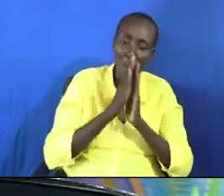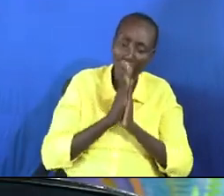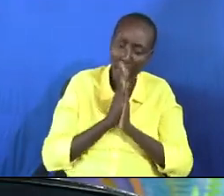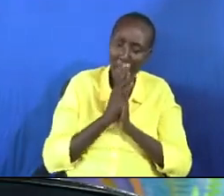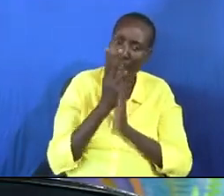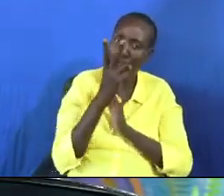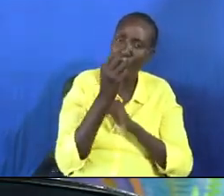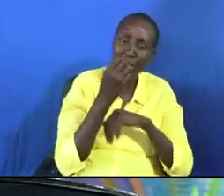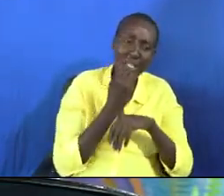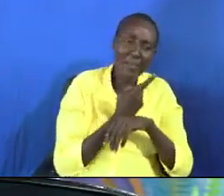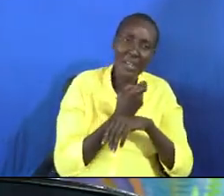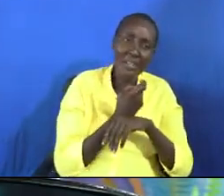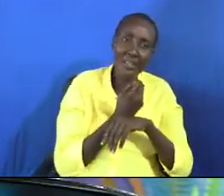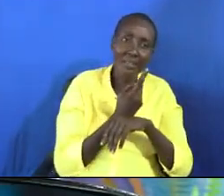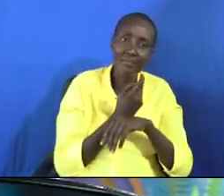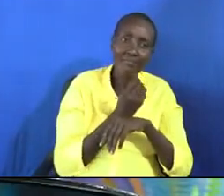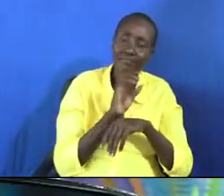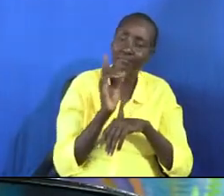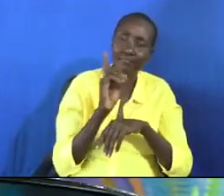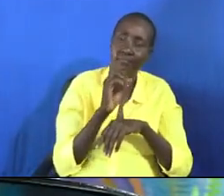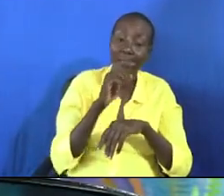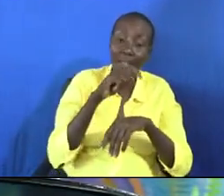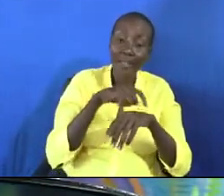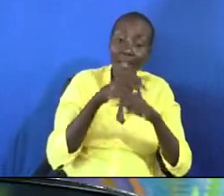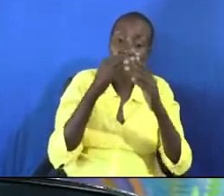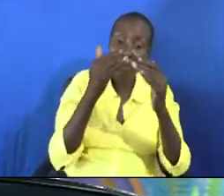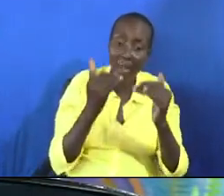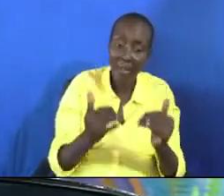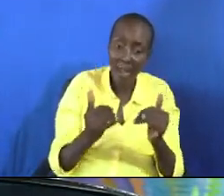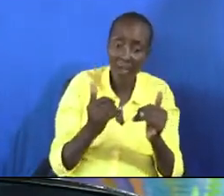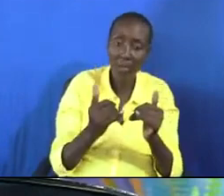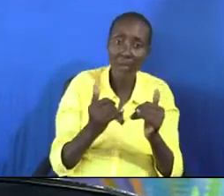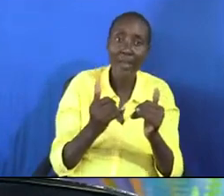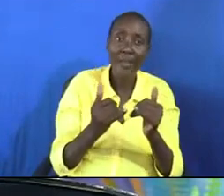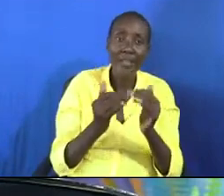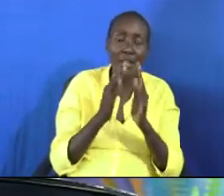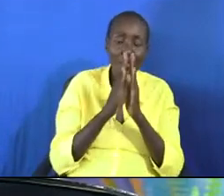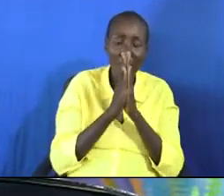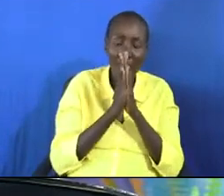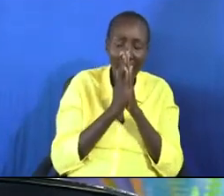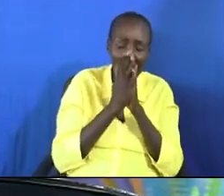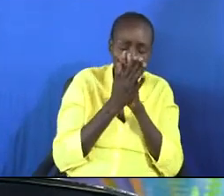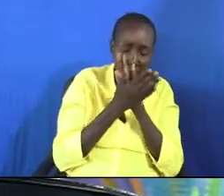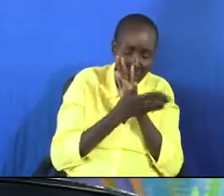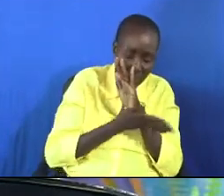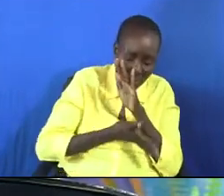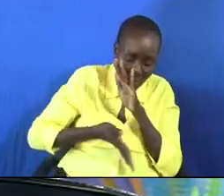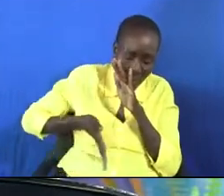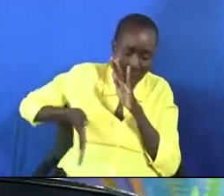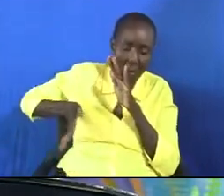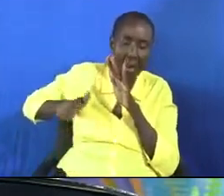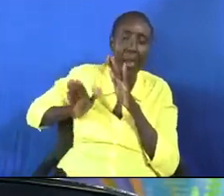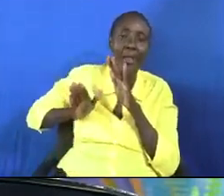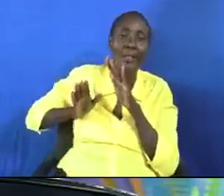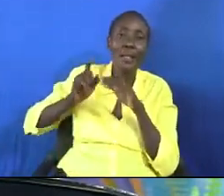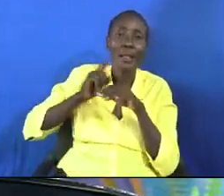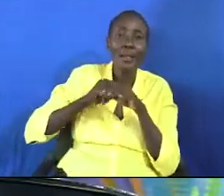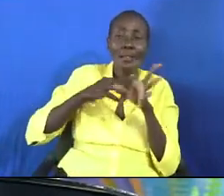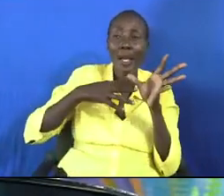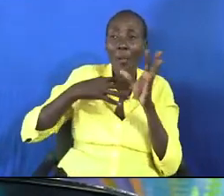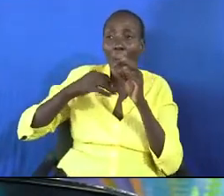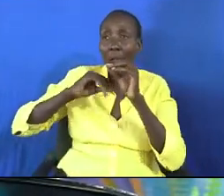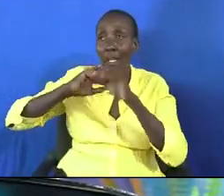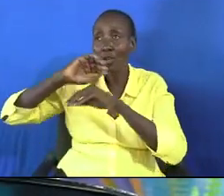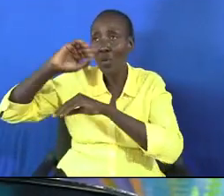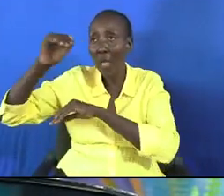praying for 20 minutes. No, it's time we had keshas. It is time we went to the mountains, even if it's